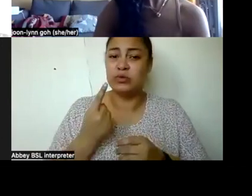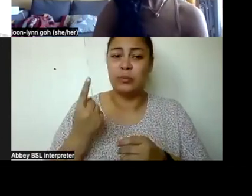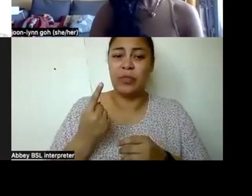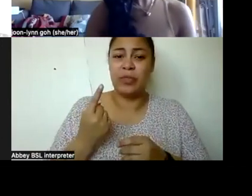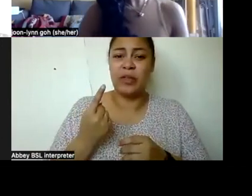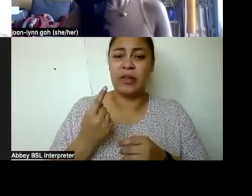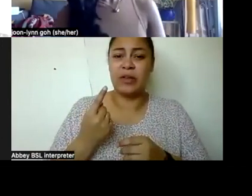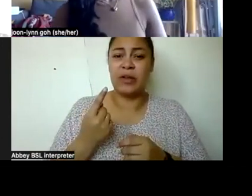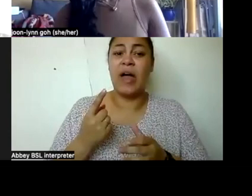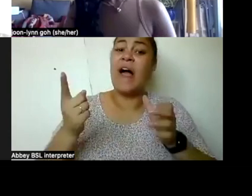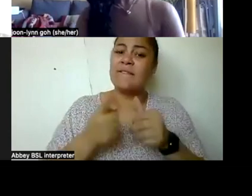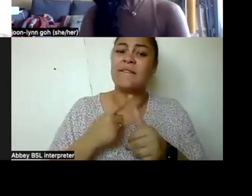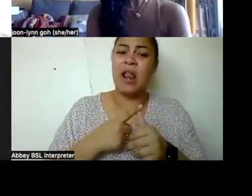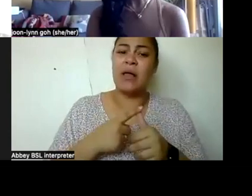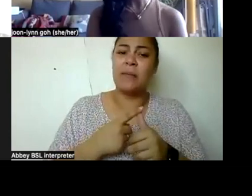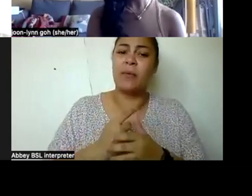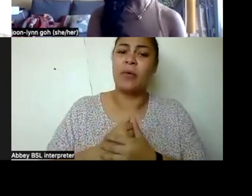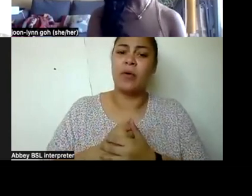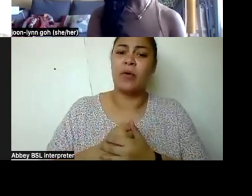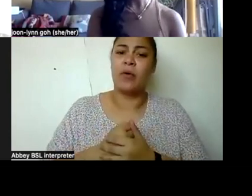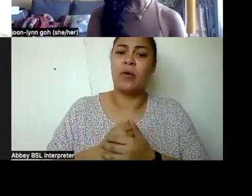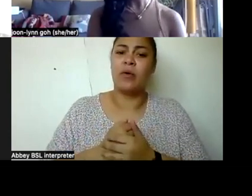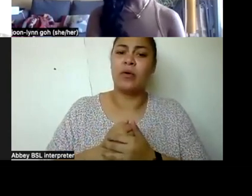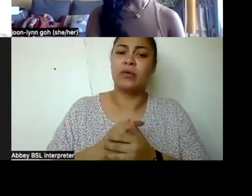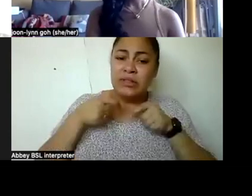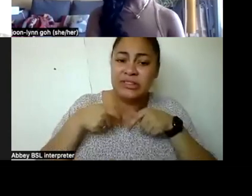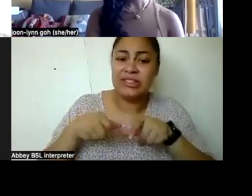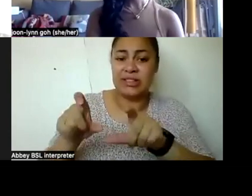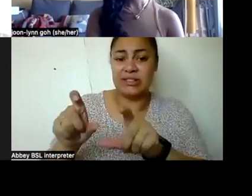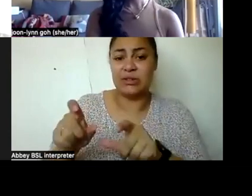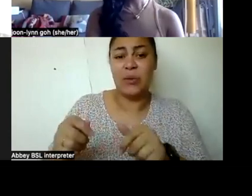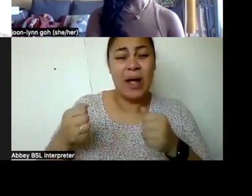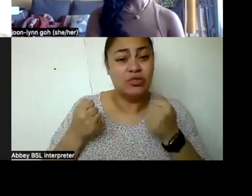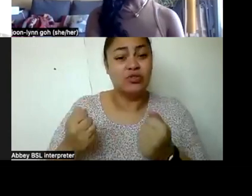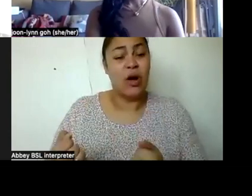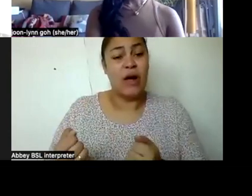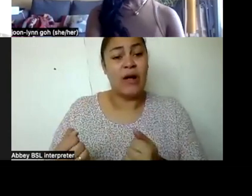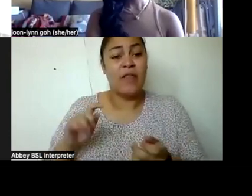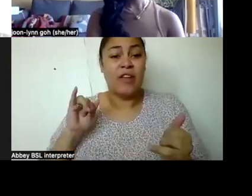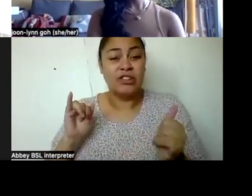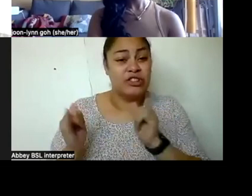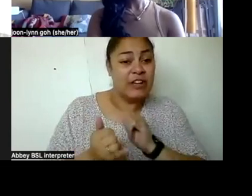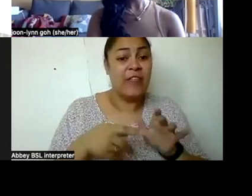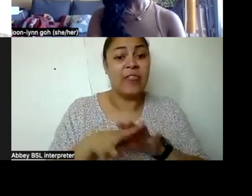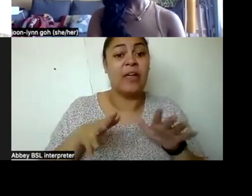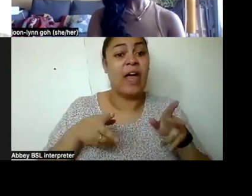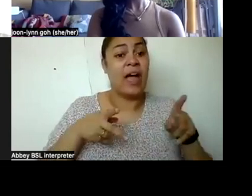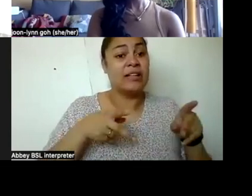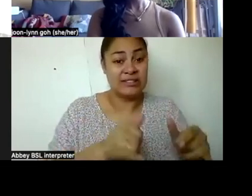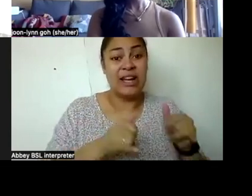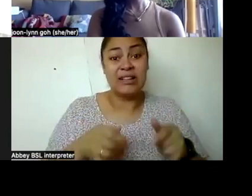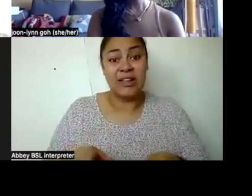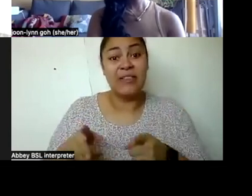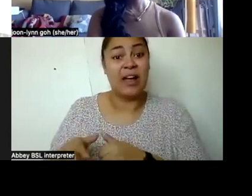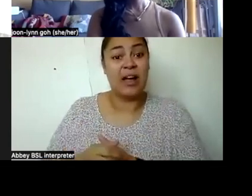some things that are available in order to continue and drive the shift in the sector, and we want to